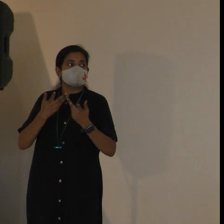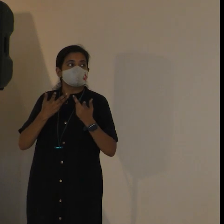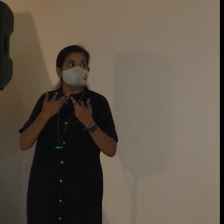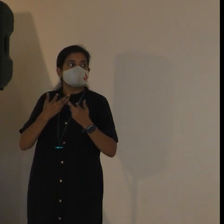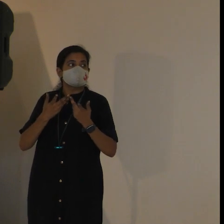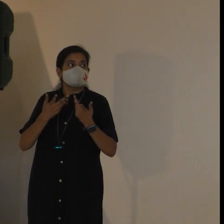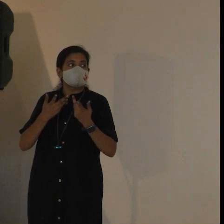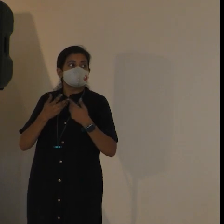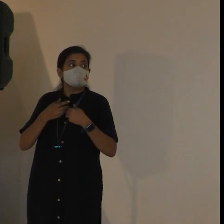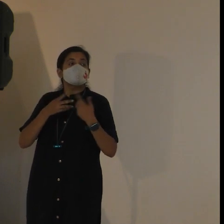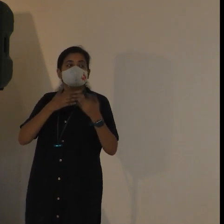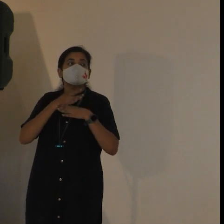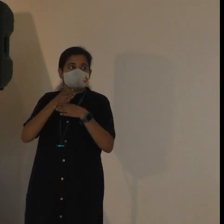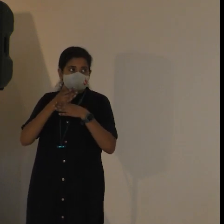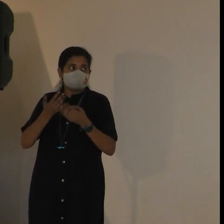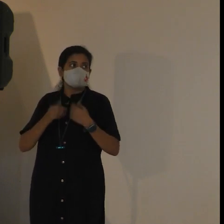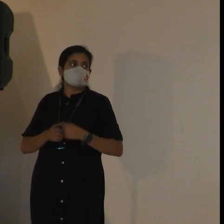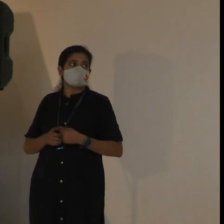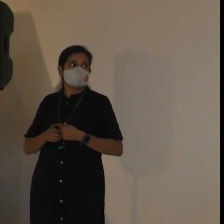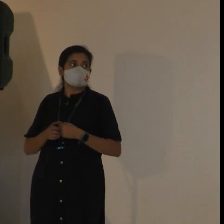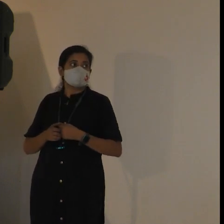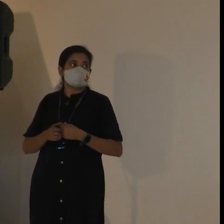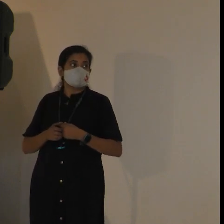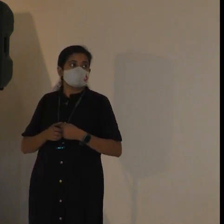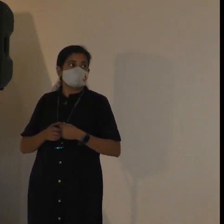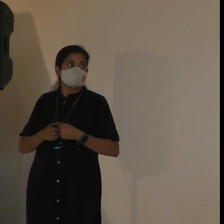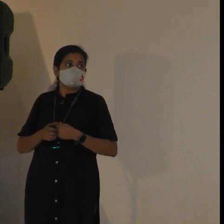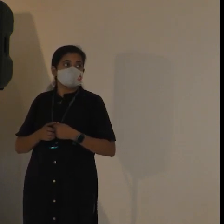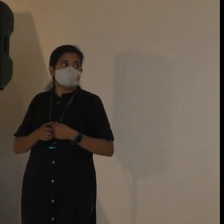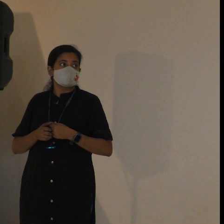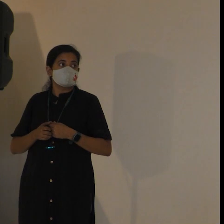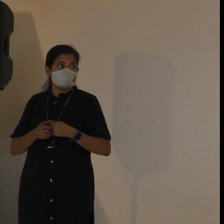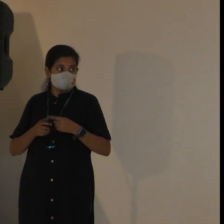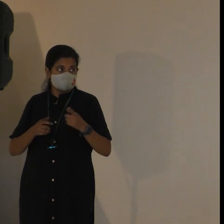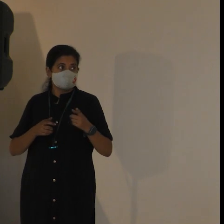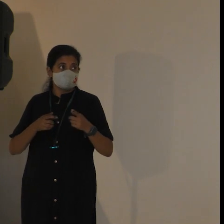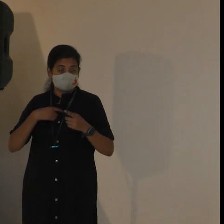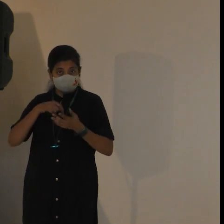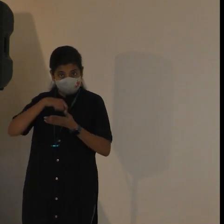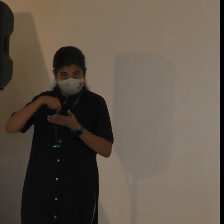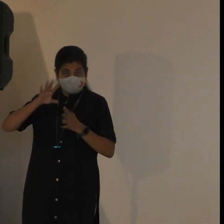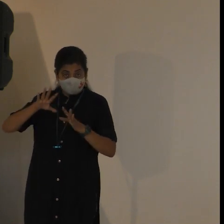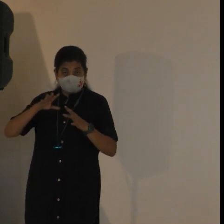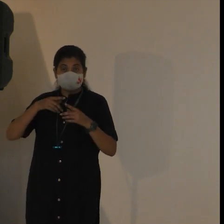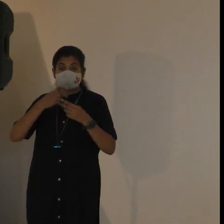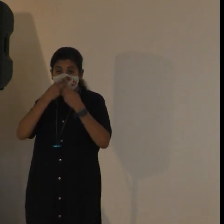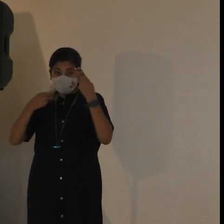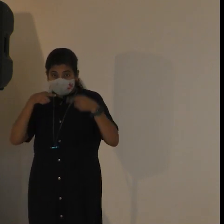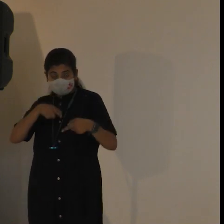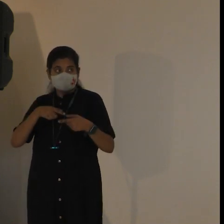like to shed some light on, please. Speaking of multiple hats, when I was writing the script